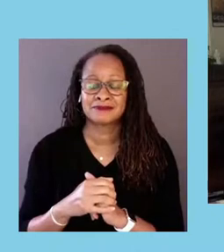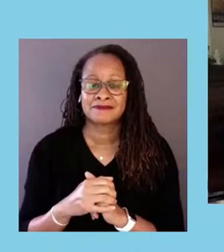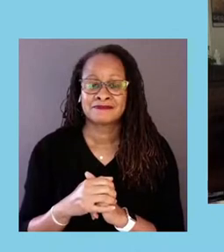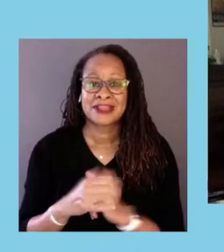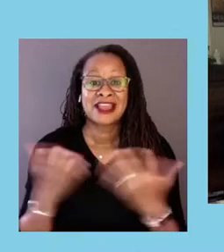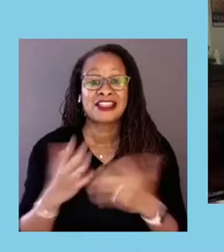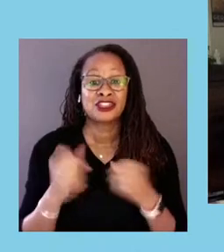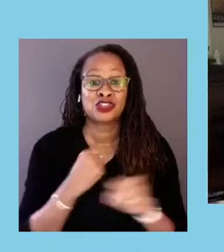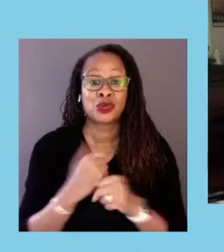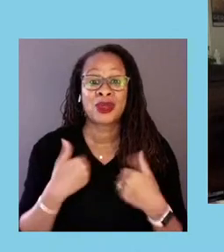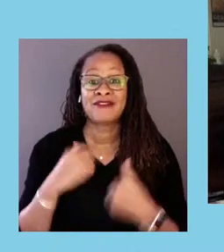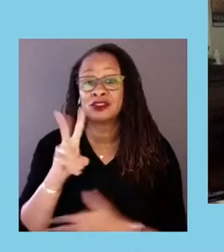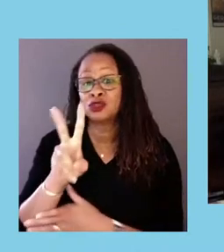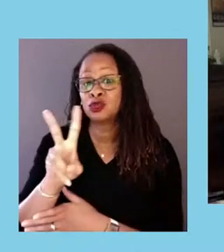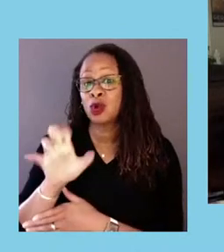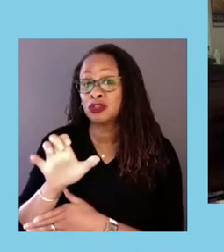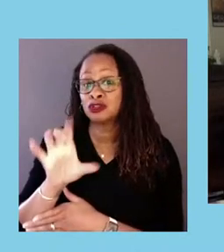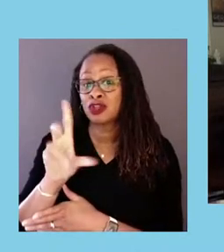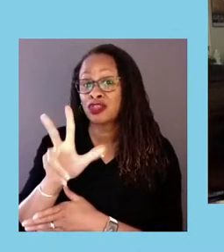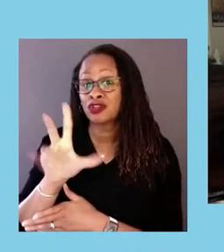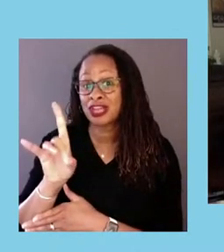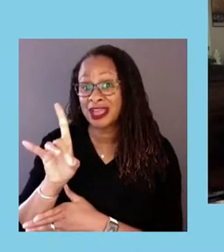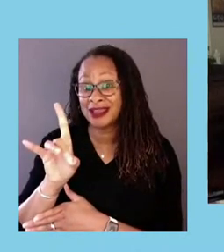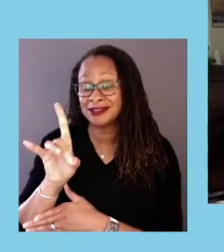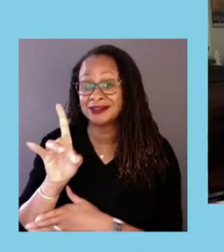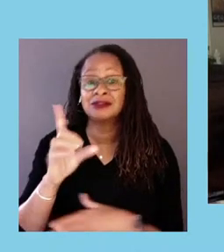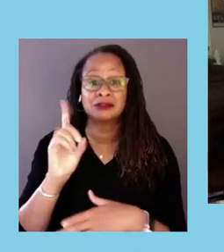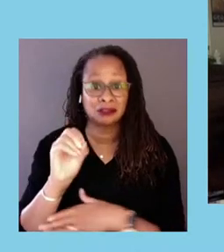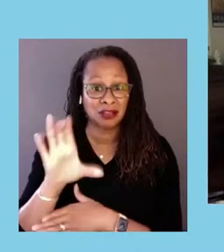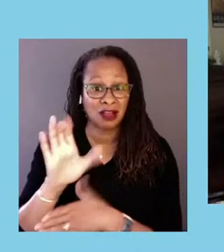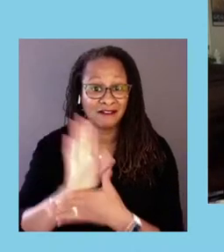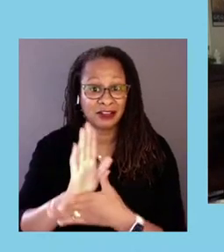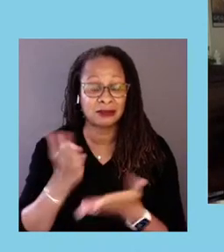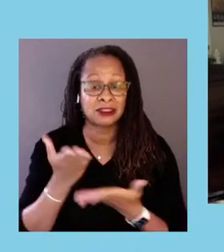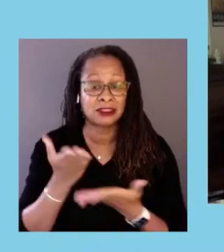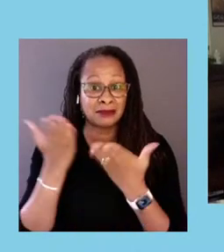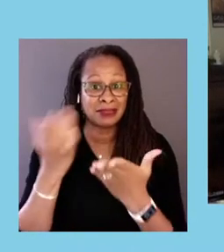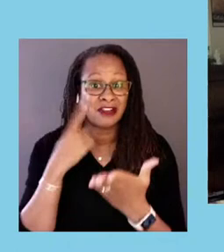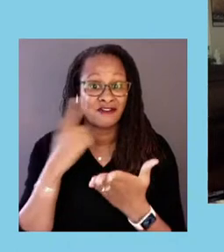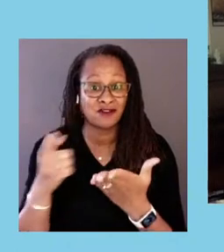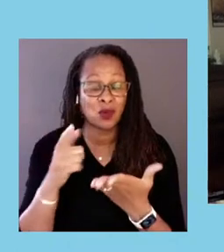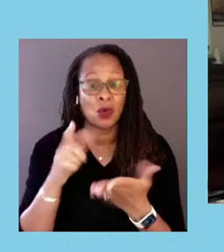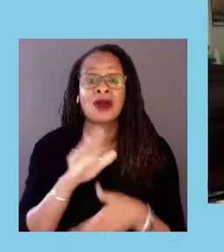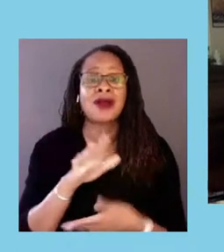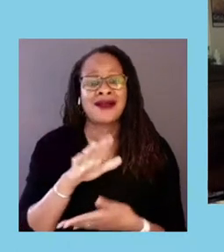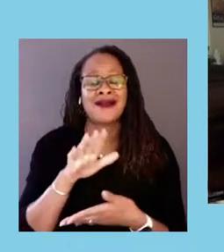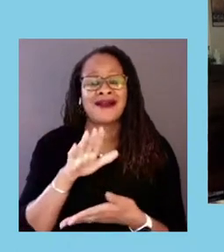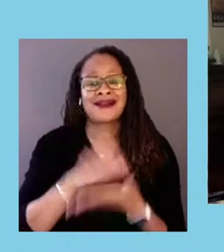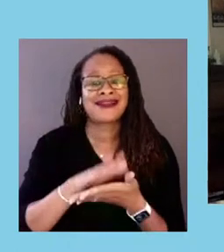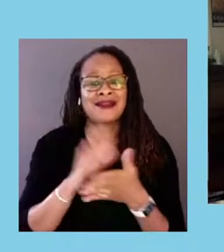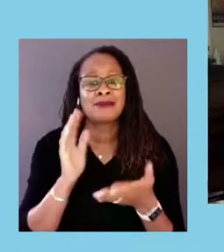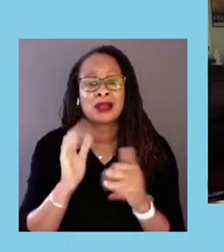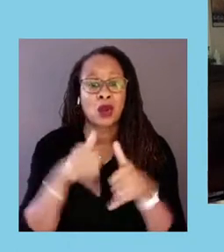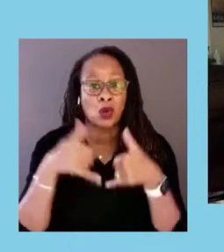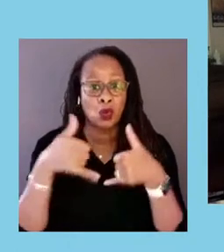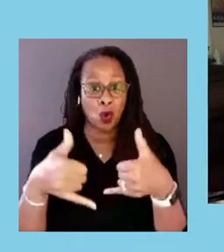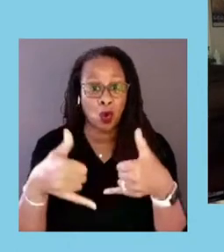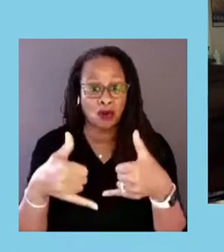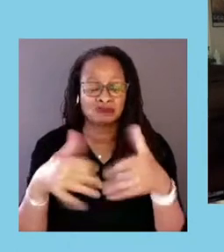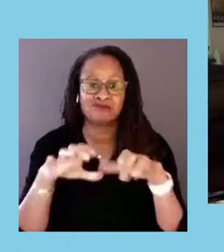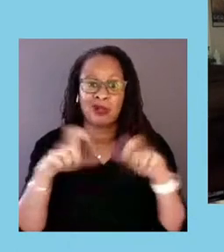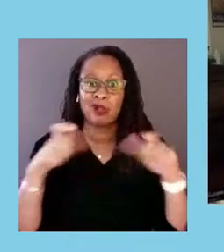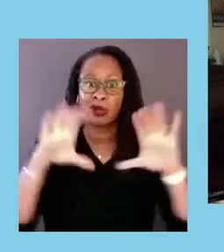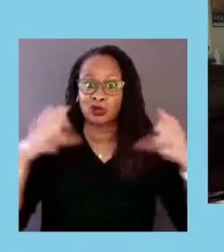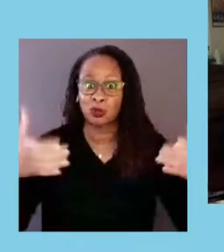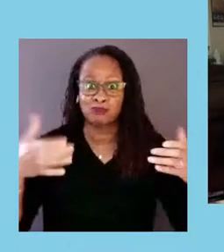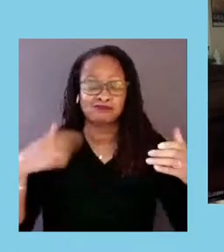238 documentaries be submitted for the Academy Awards for the documentary feature category, the largest ever, beating